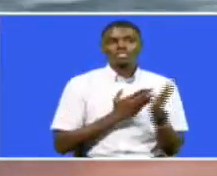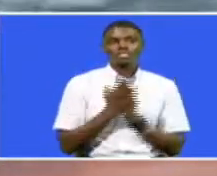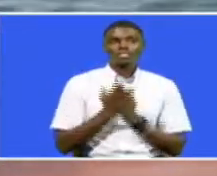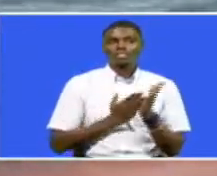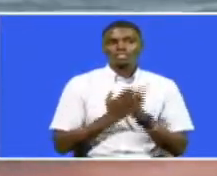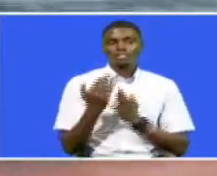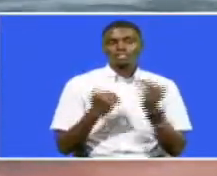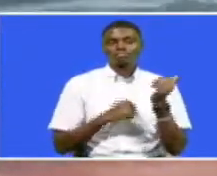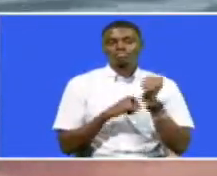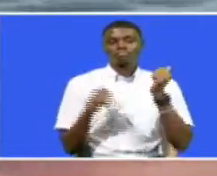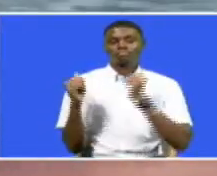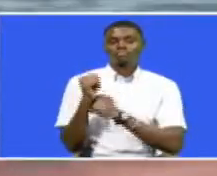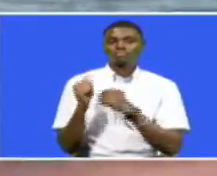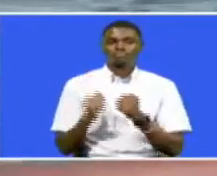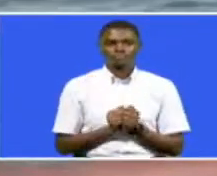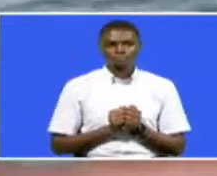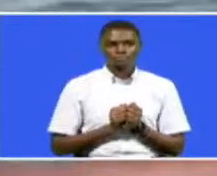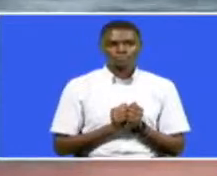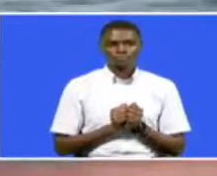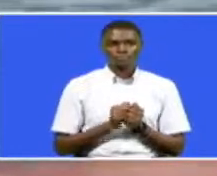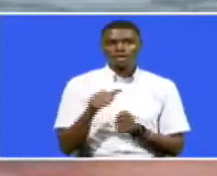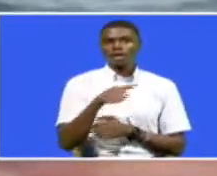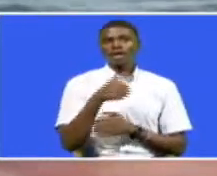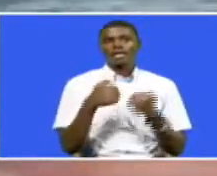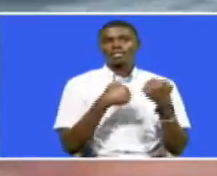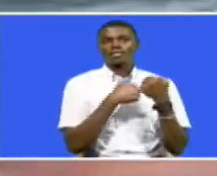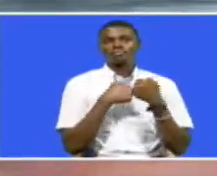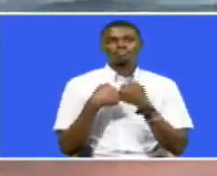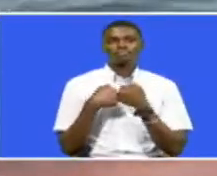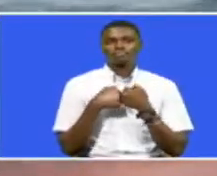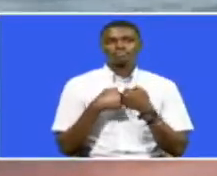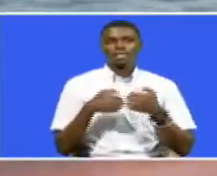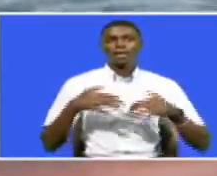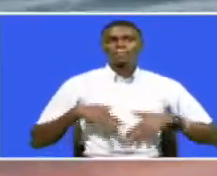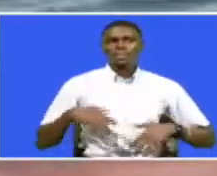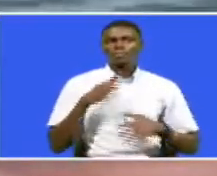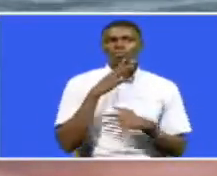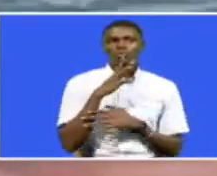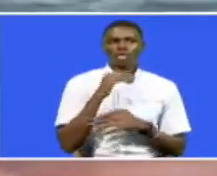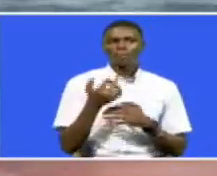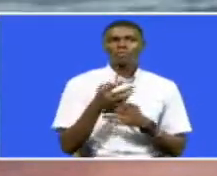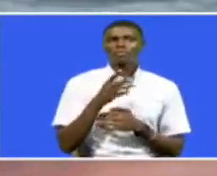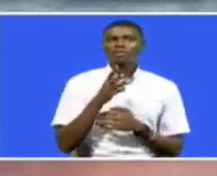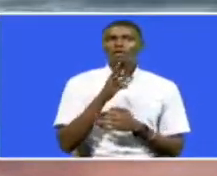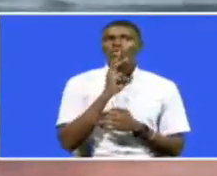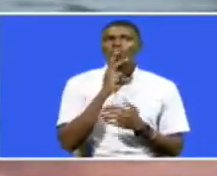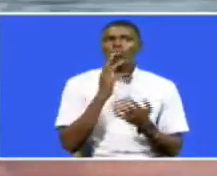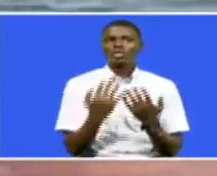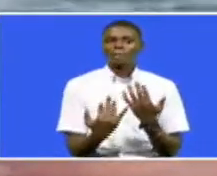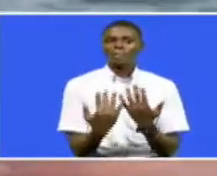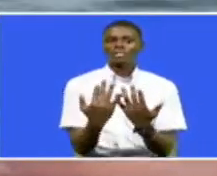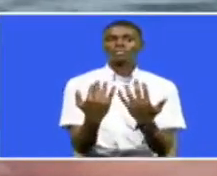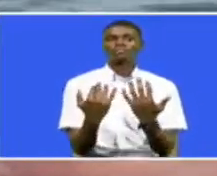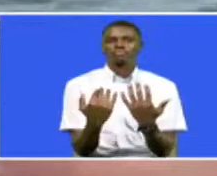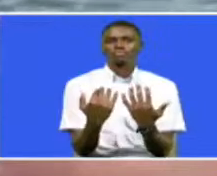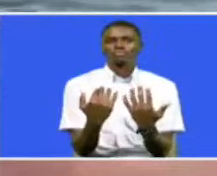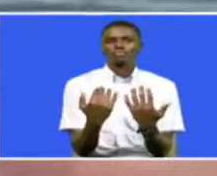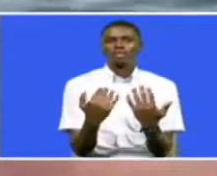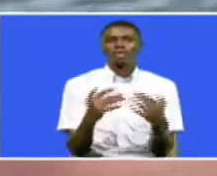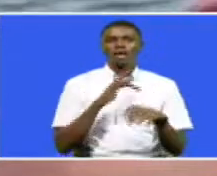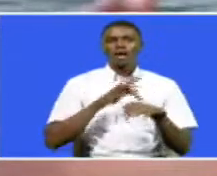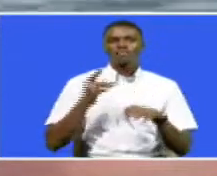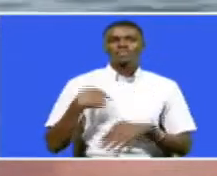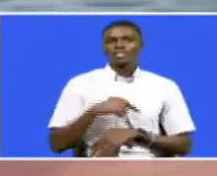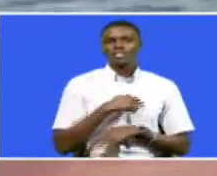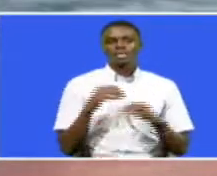for the facilities. The other challenge, people talk about water hyacinth. It has not affected